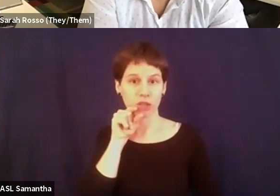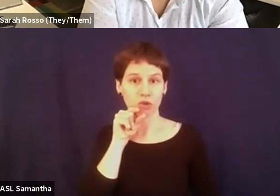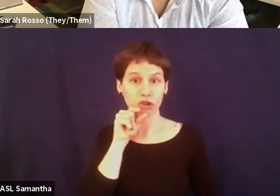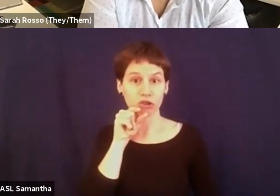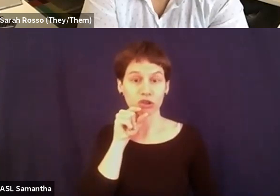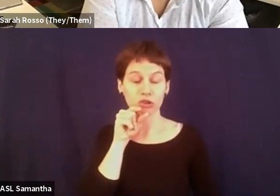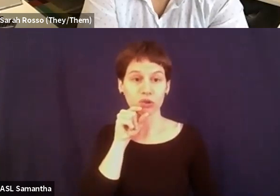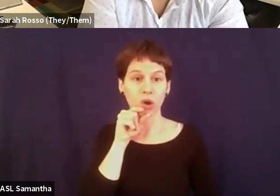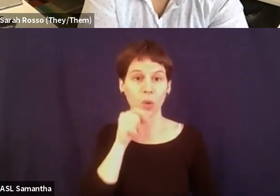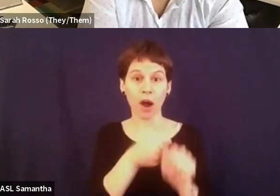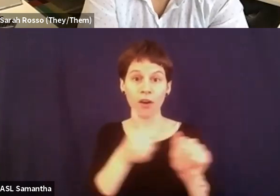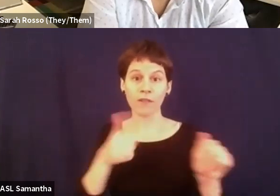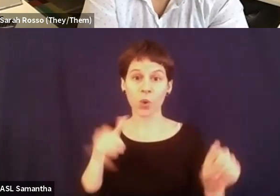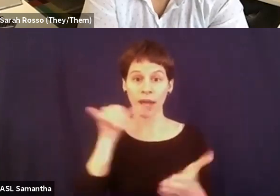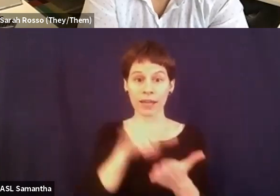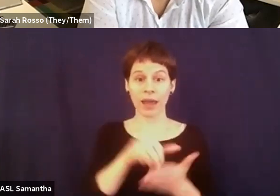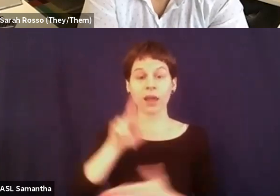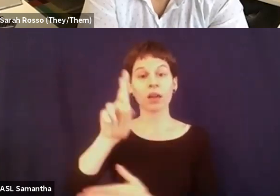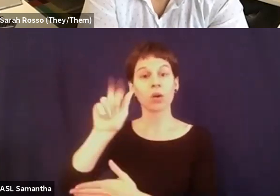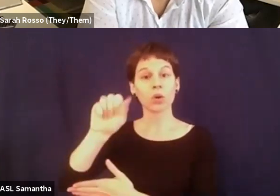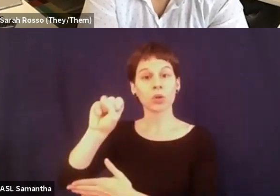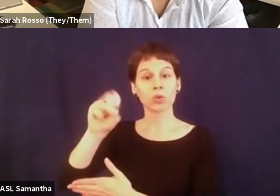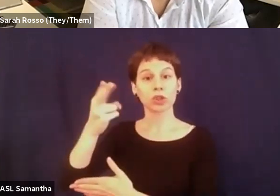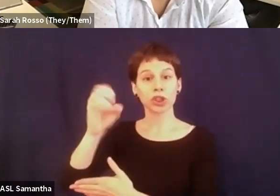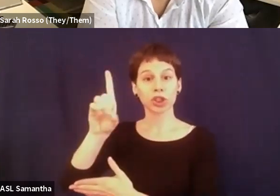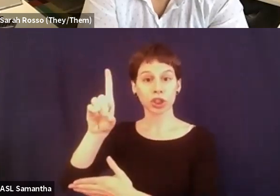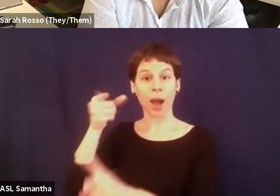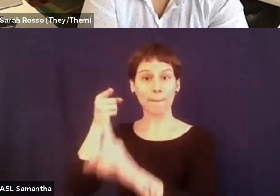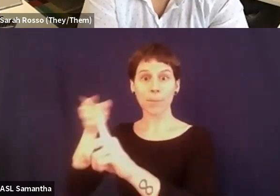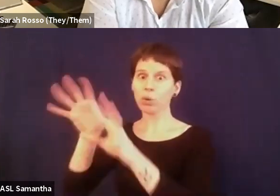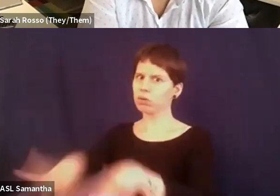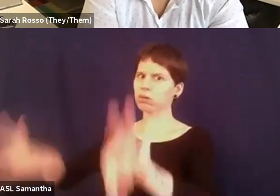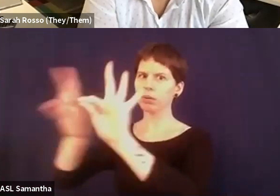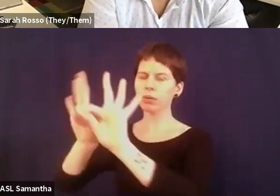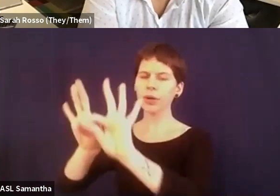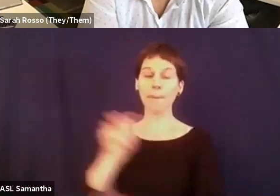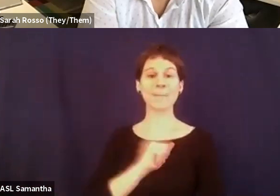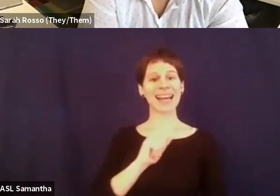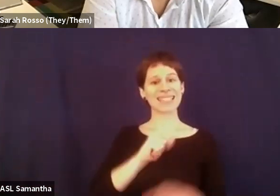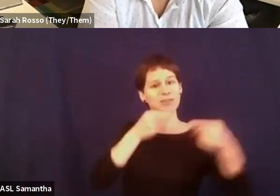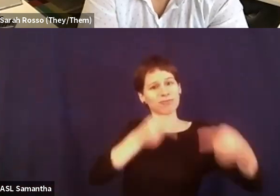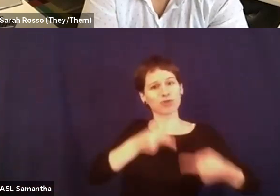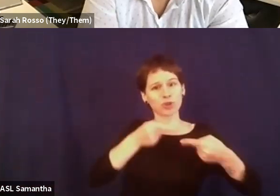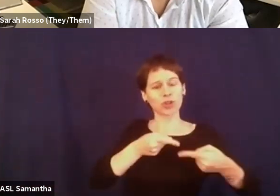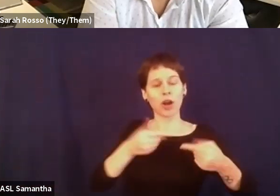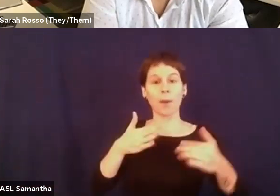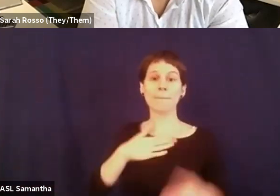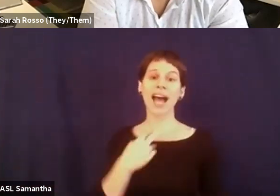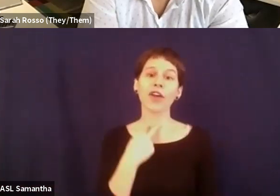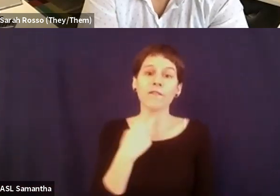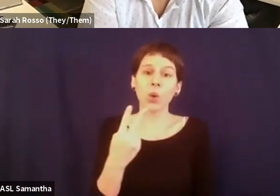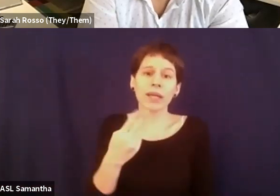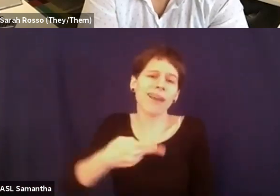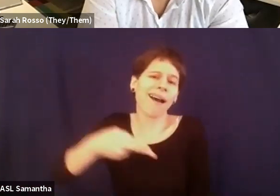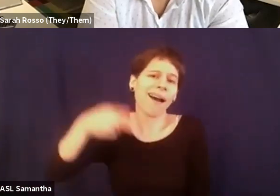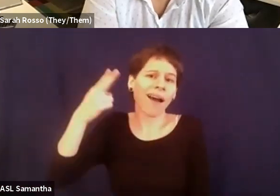And I will say Rashod's point is very important. It's something I definitely struggle with. You know, I have a little bit of a higher voice. And so when people call me on